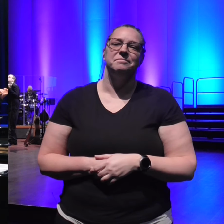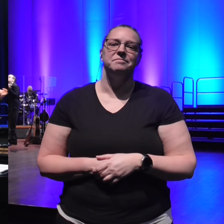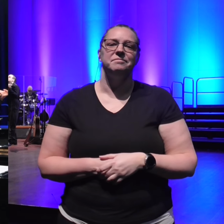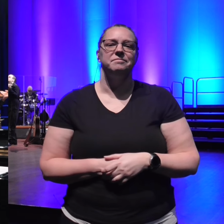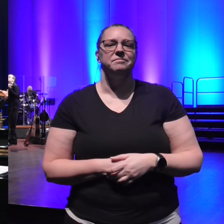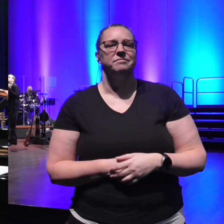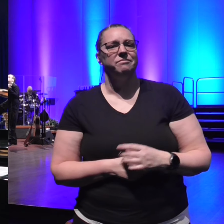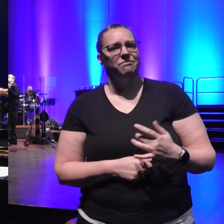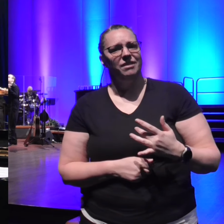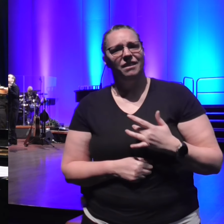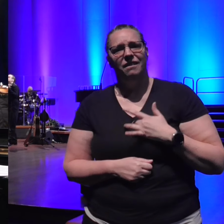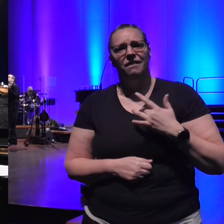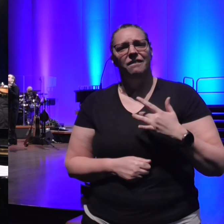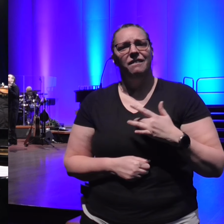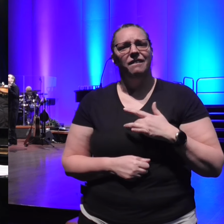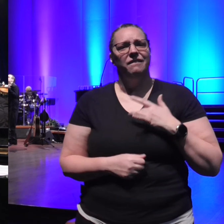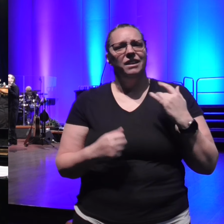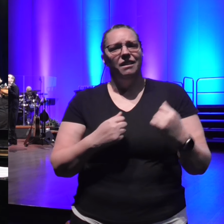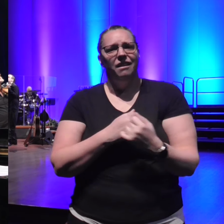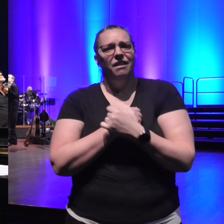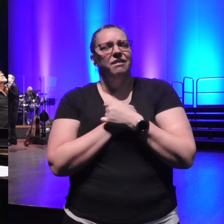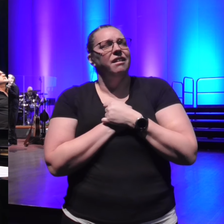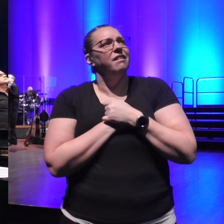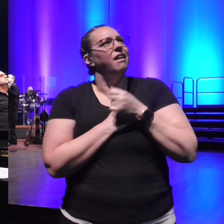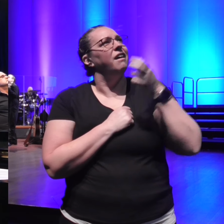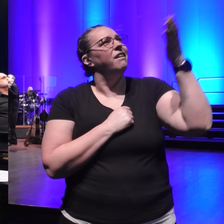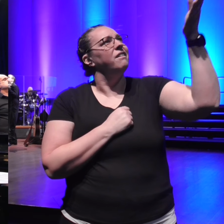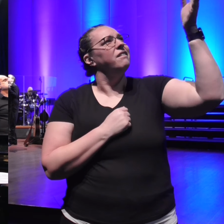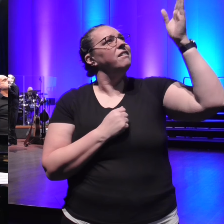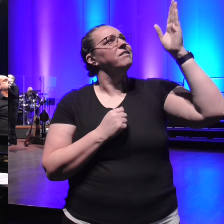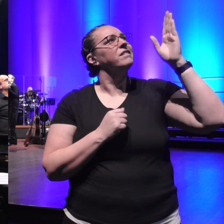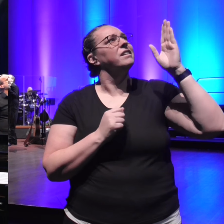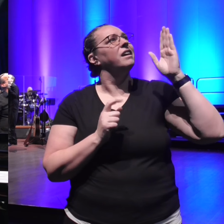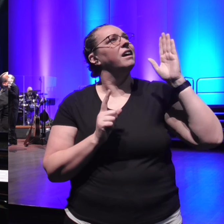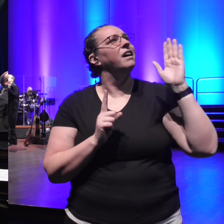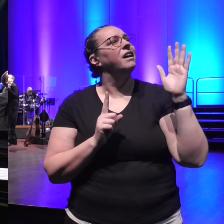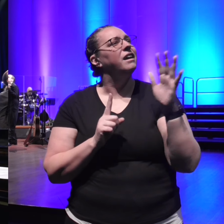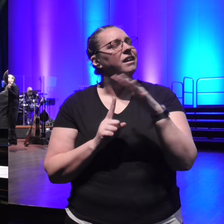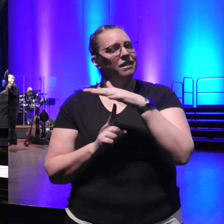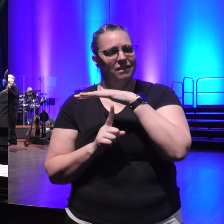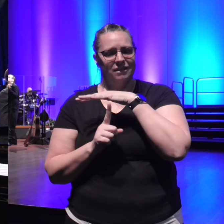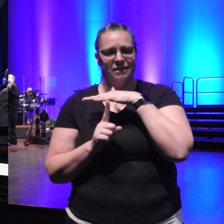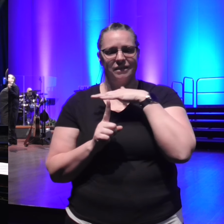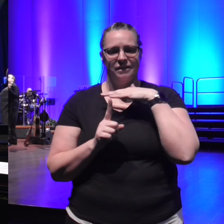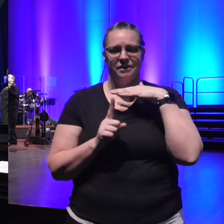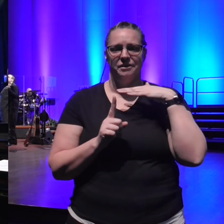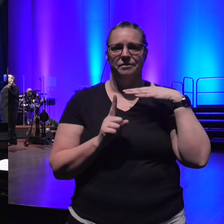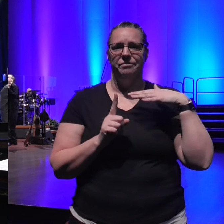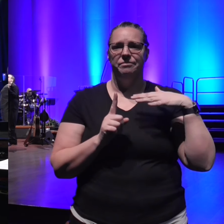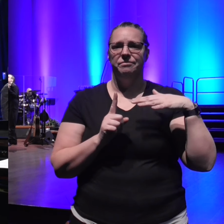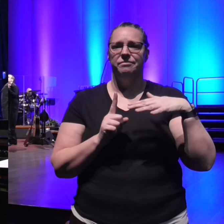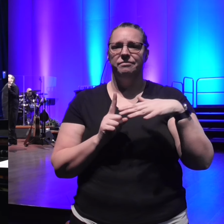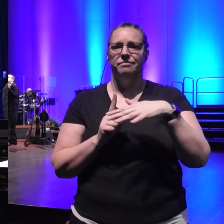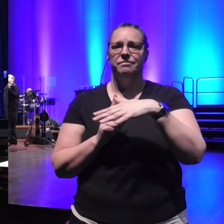I feel the love of God surround me,